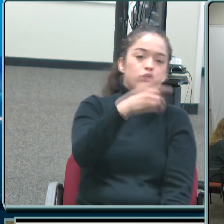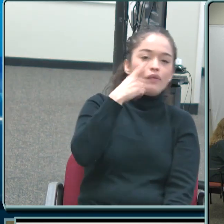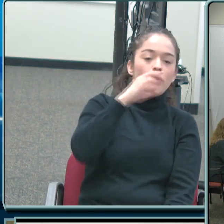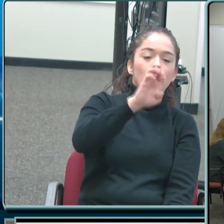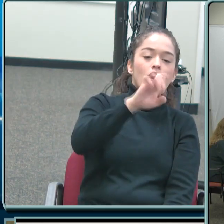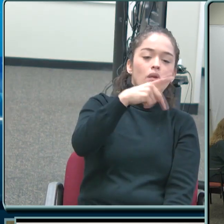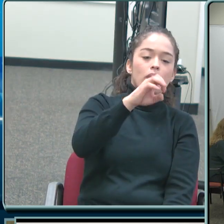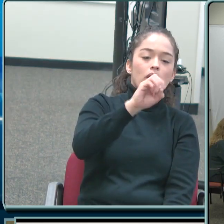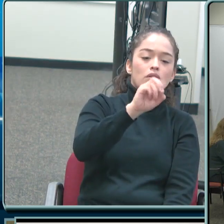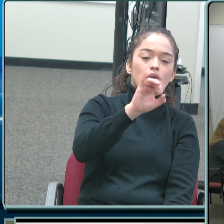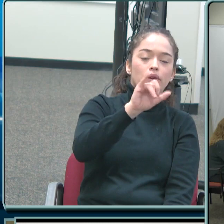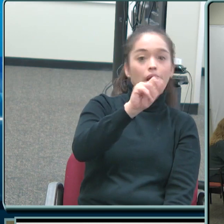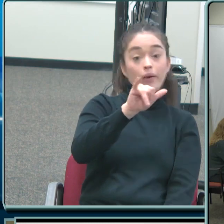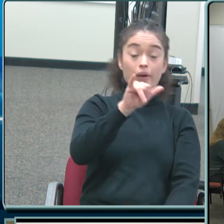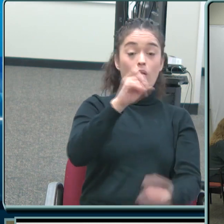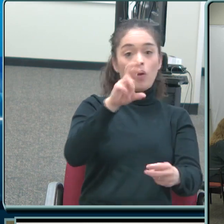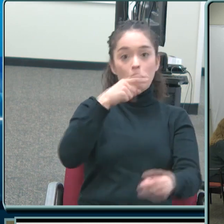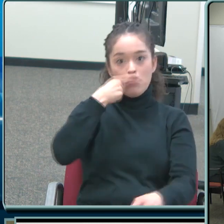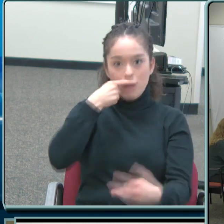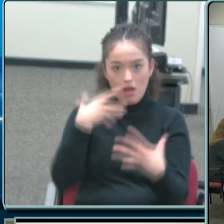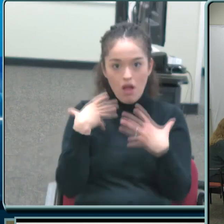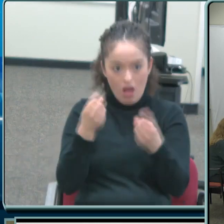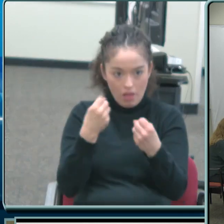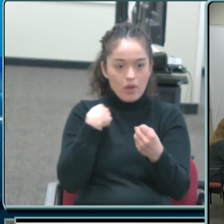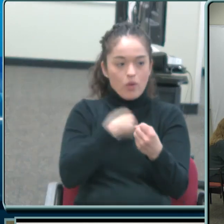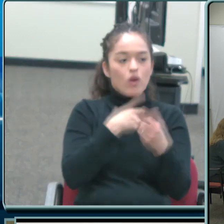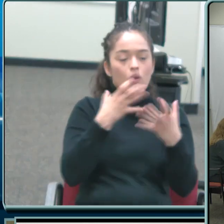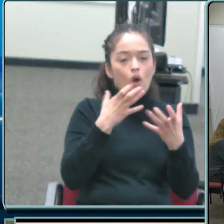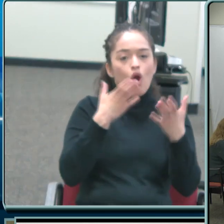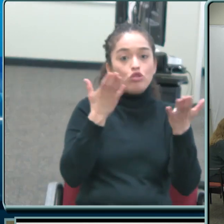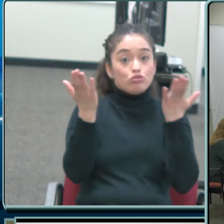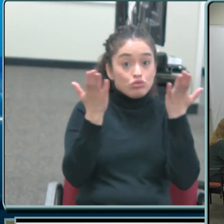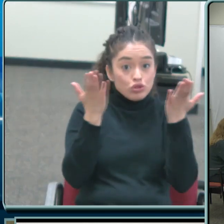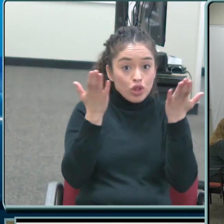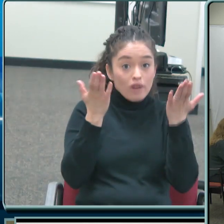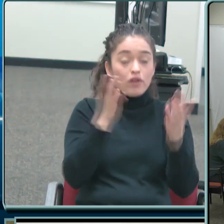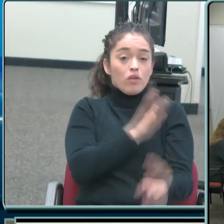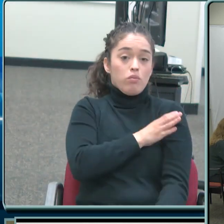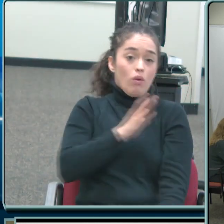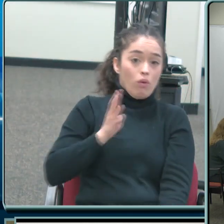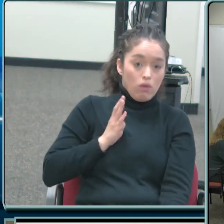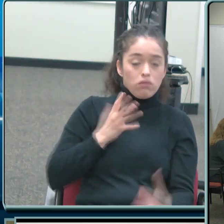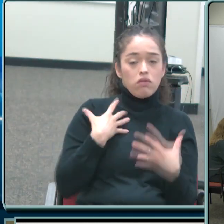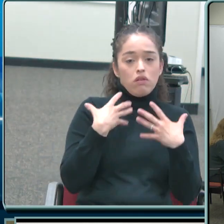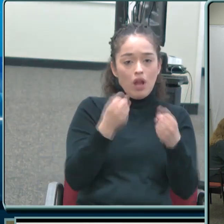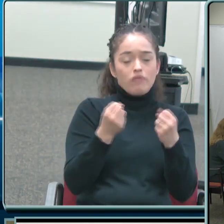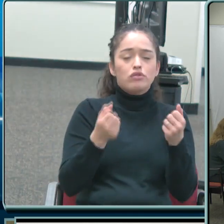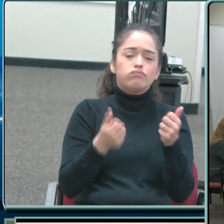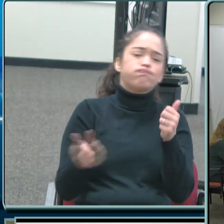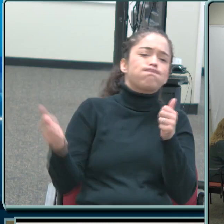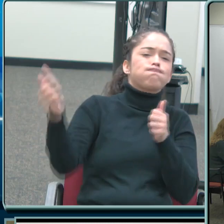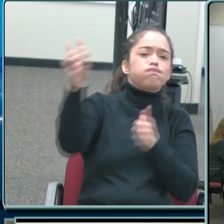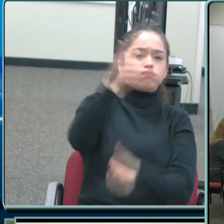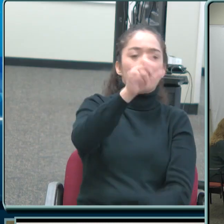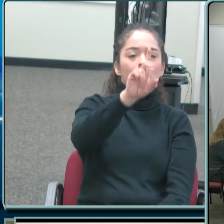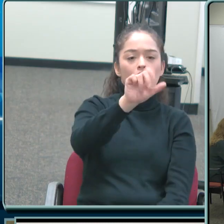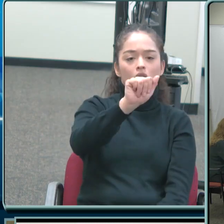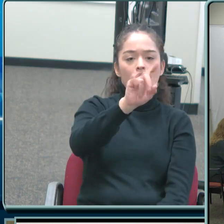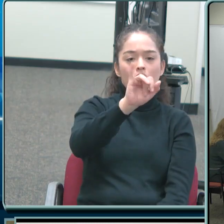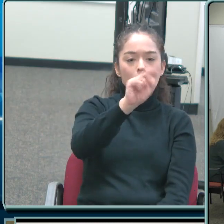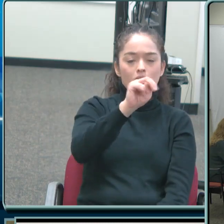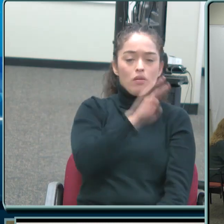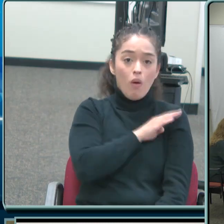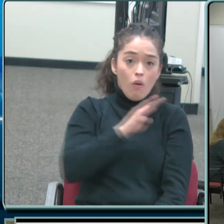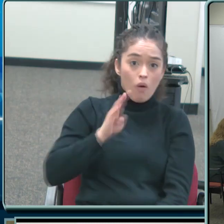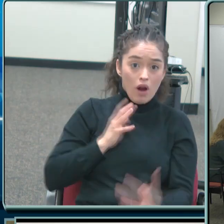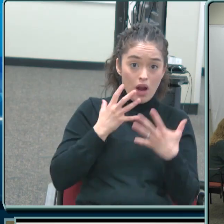County Public Health, or Public Health, to serve at the pleasure of the Board of Health as the administrative and executive head of public health. And